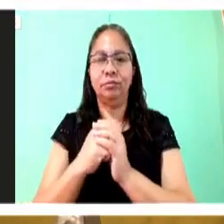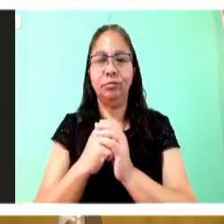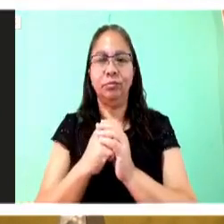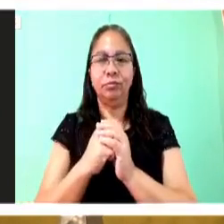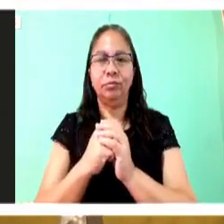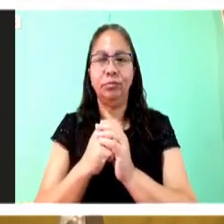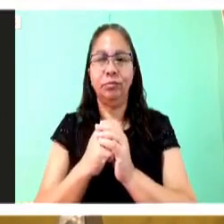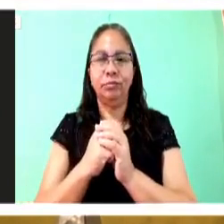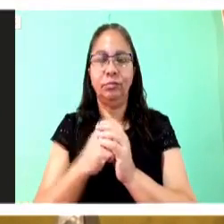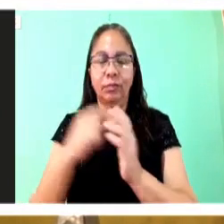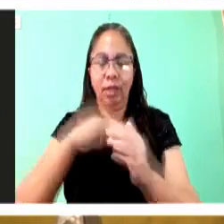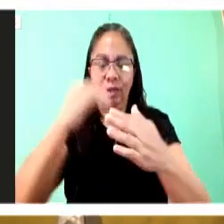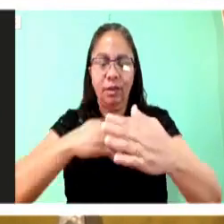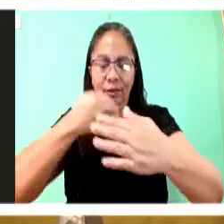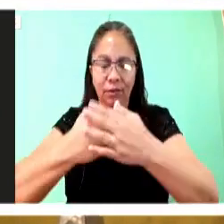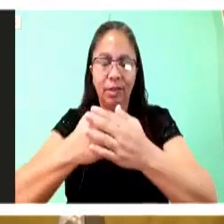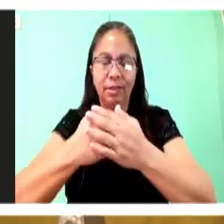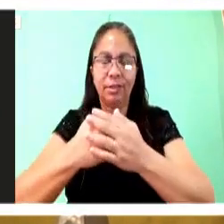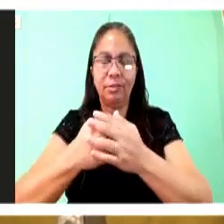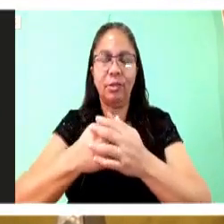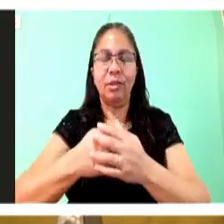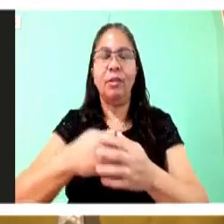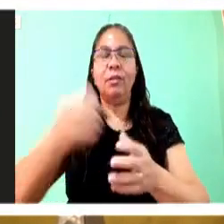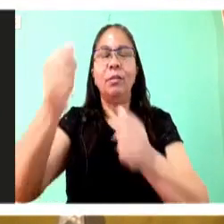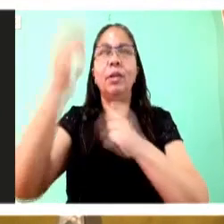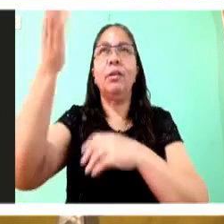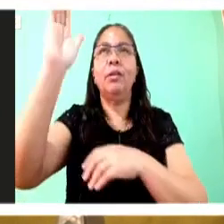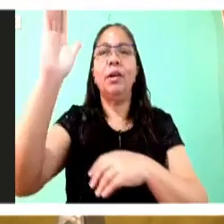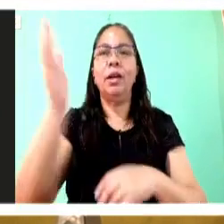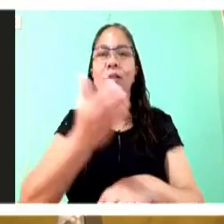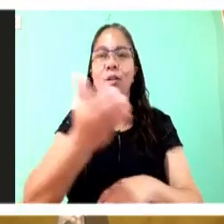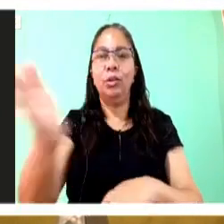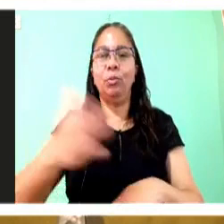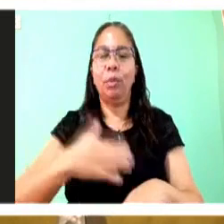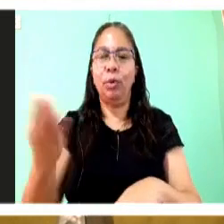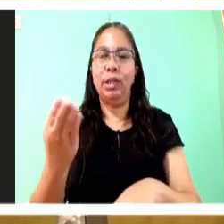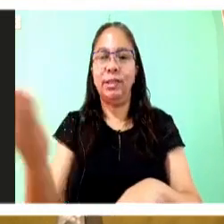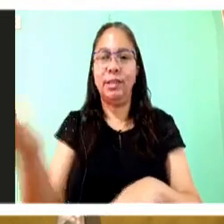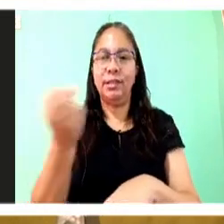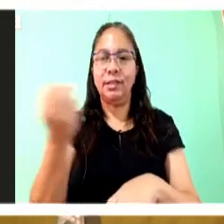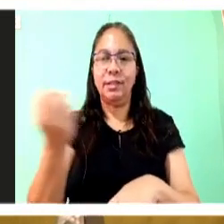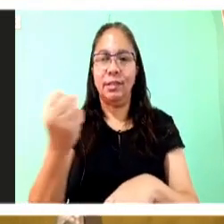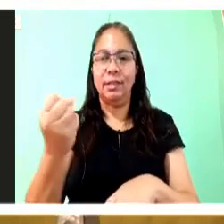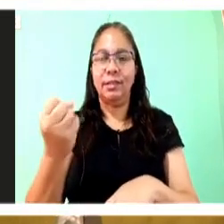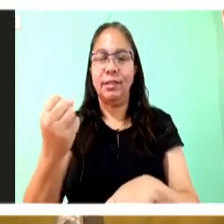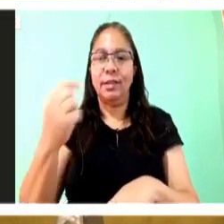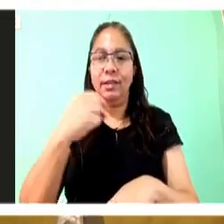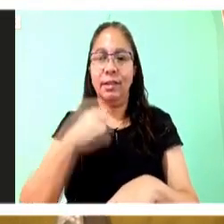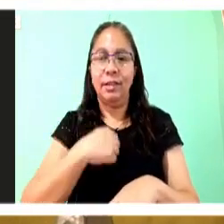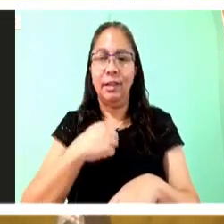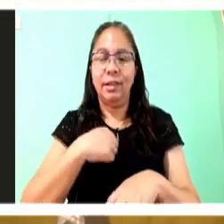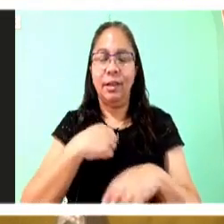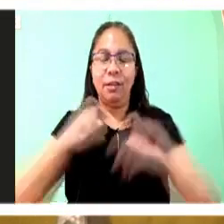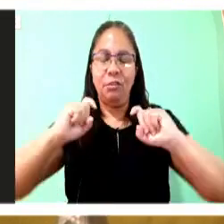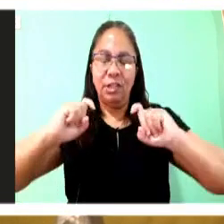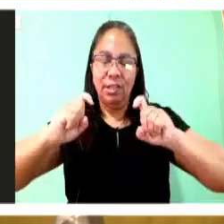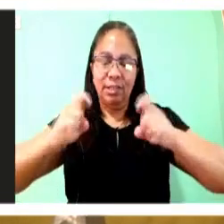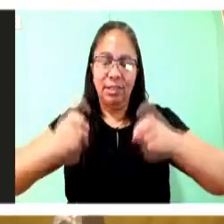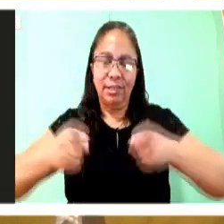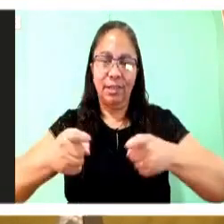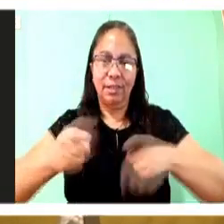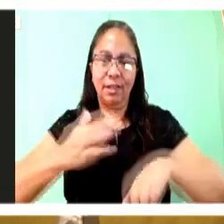I confess, Almighty God, and to you, my brothers and sisters, that I have greatly